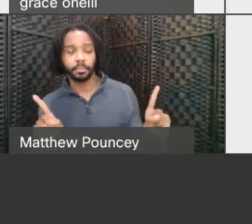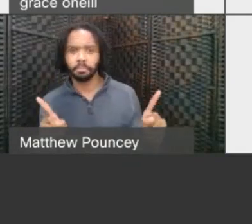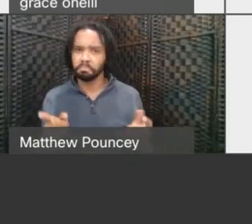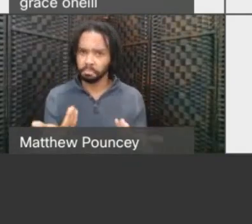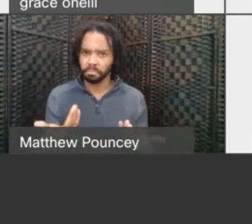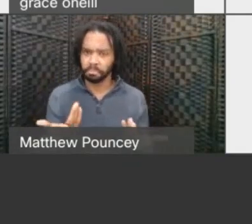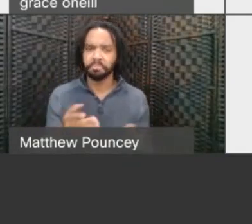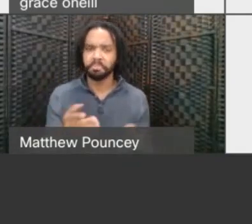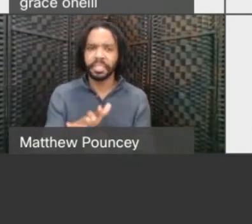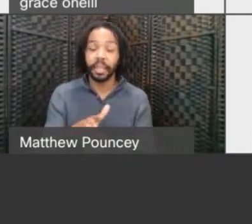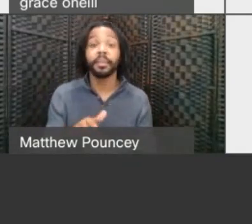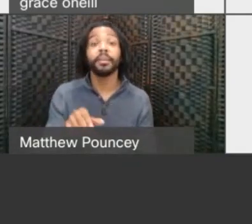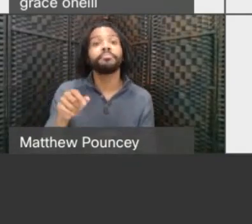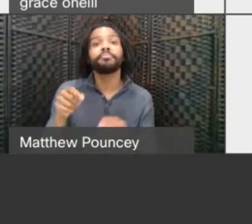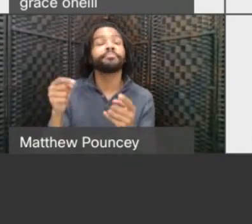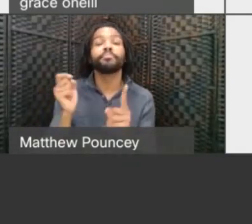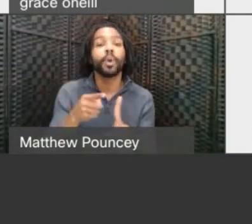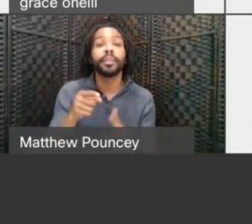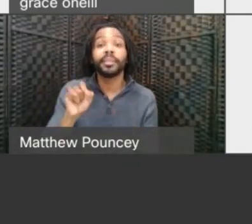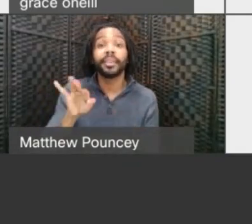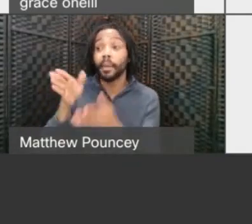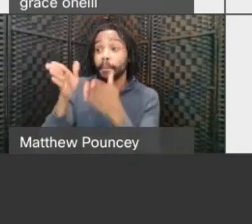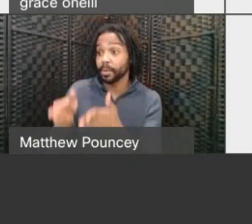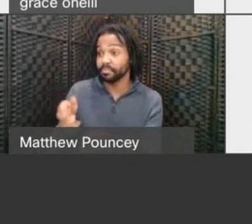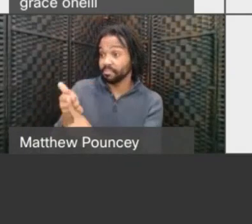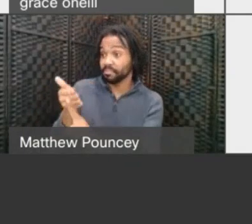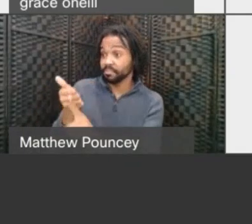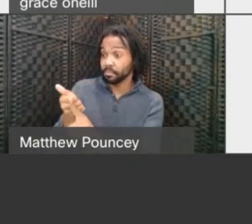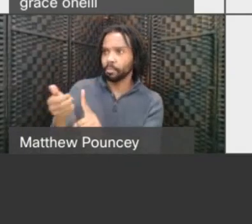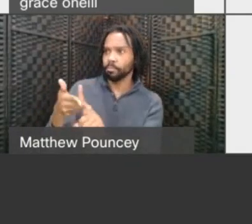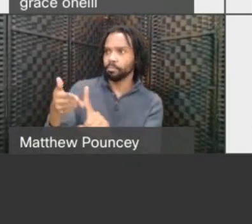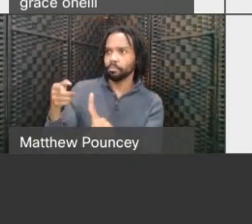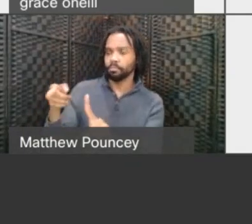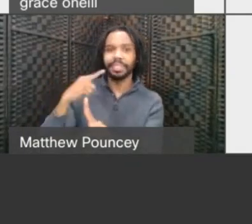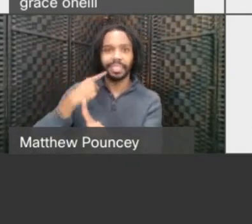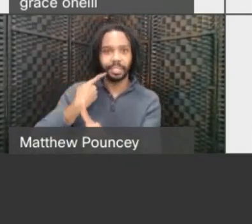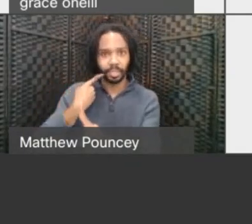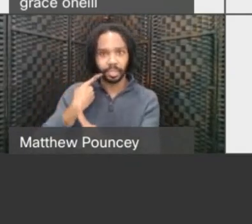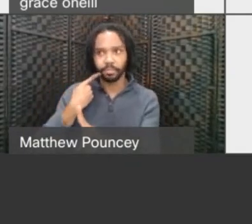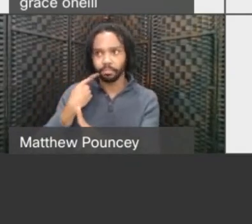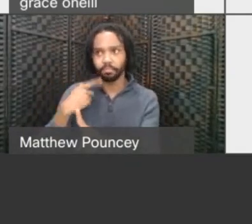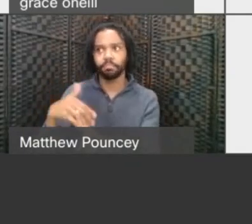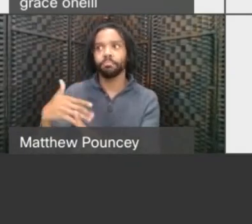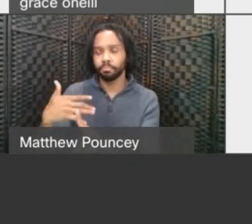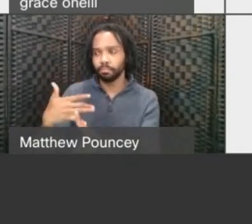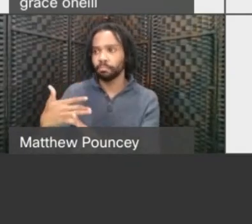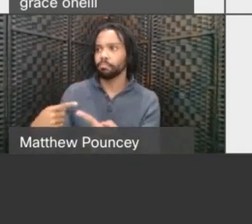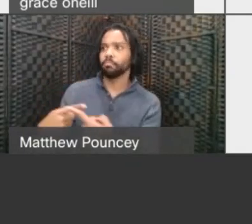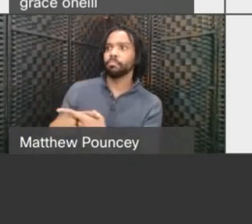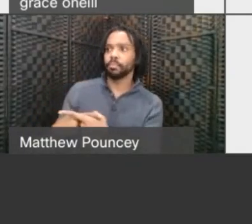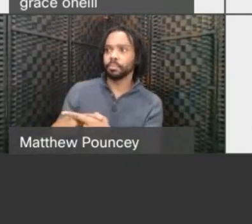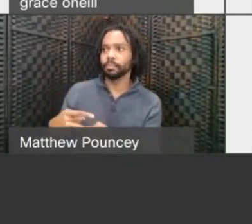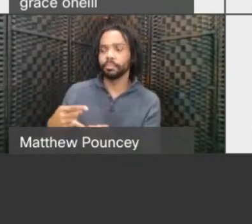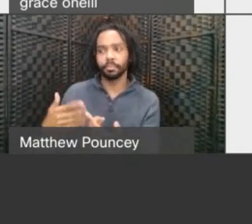the criteria for severely immunocompromised or with critical illness, and there aren't concerns for